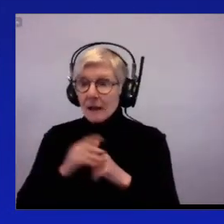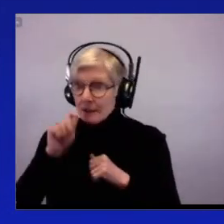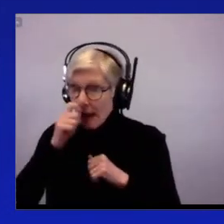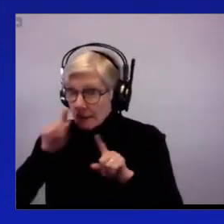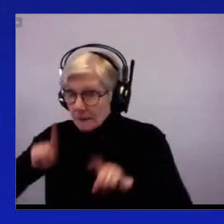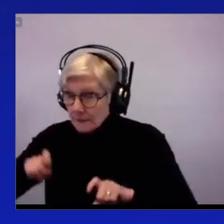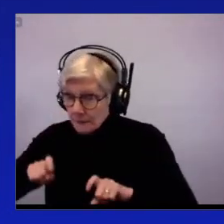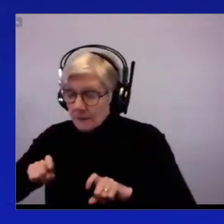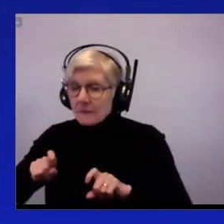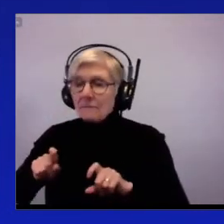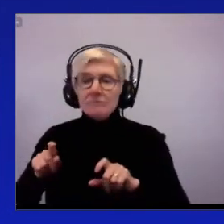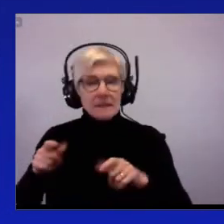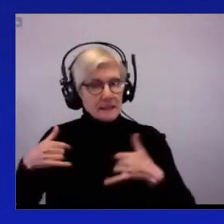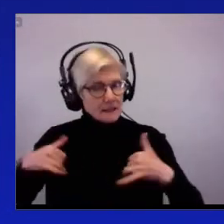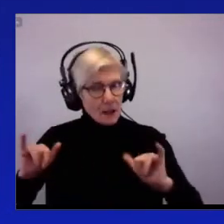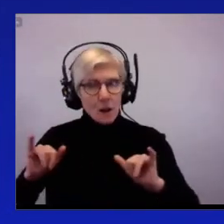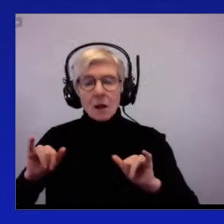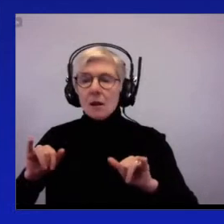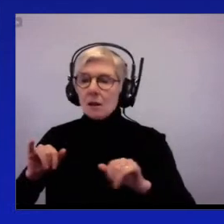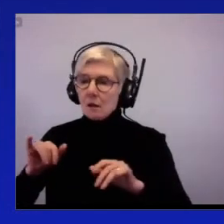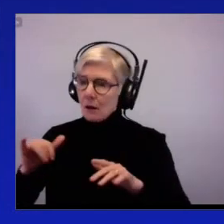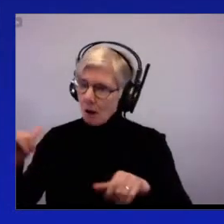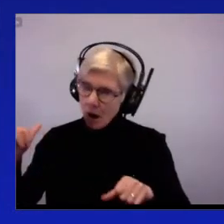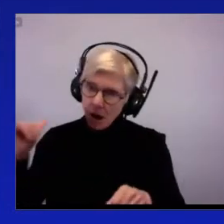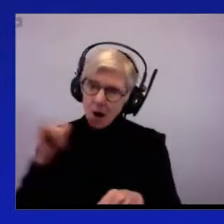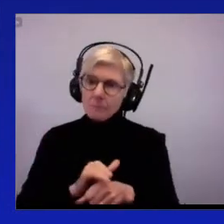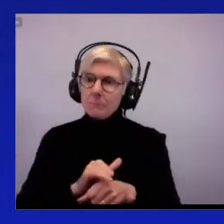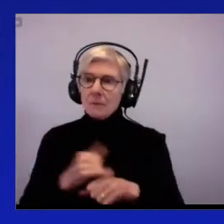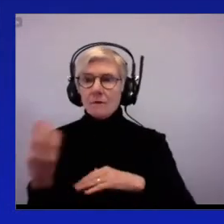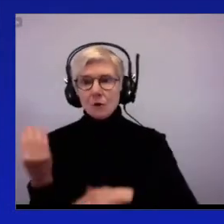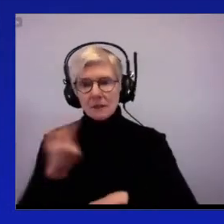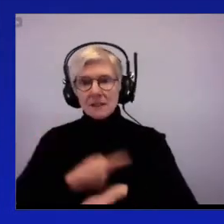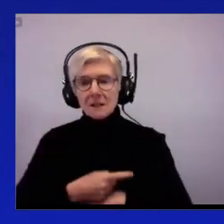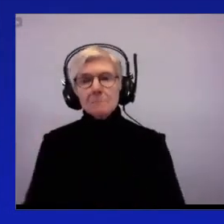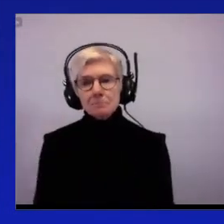monitor that people are self-isolating.